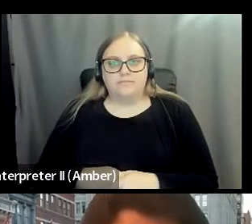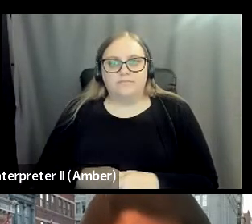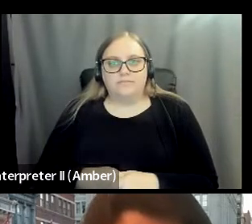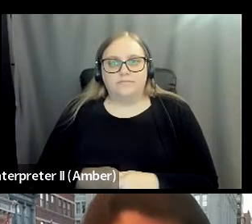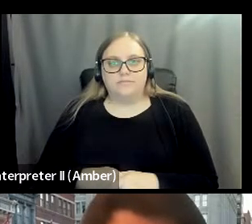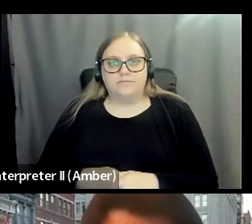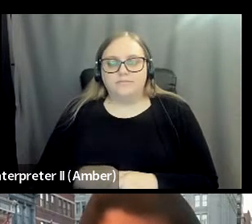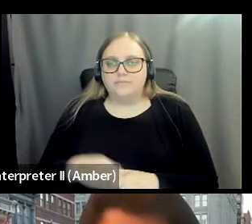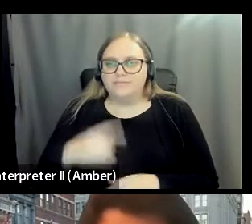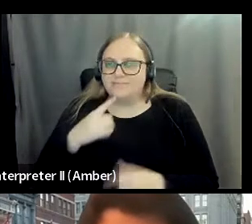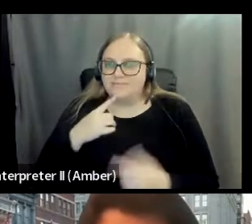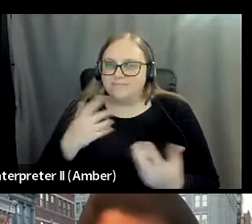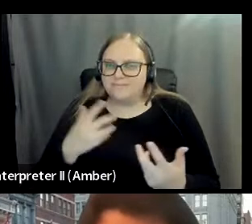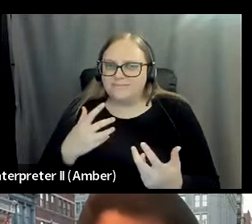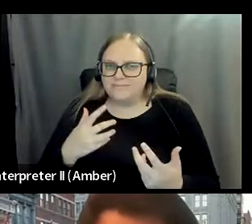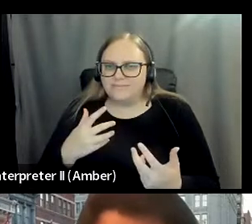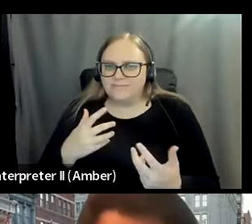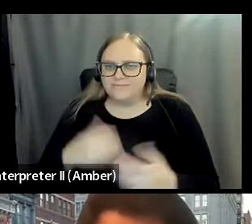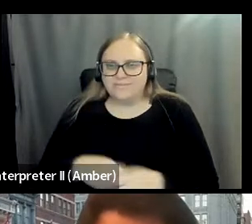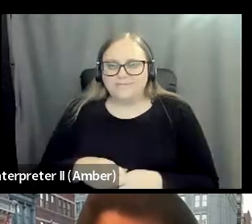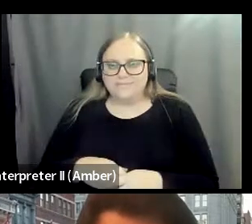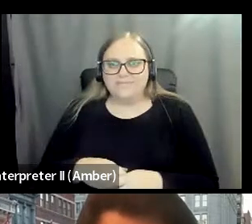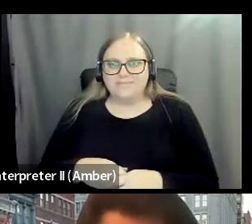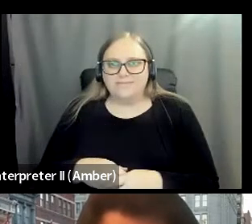Say what?